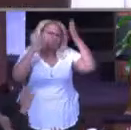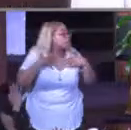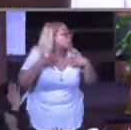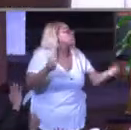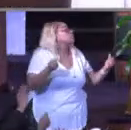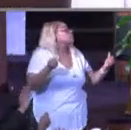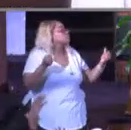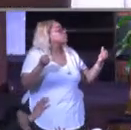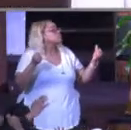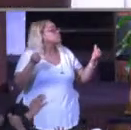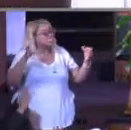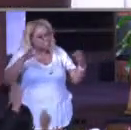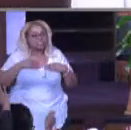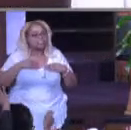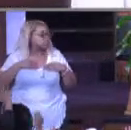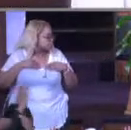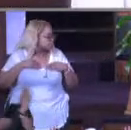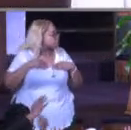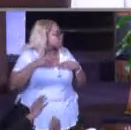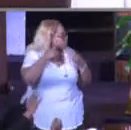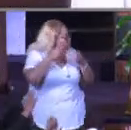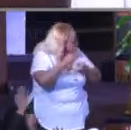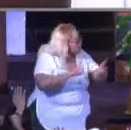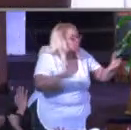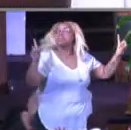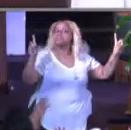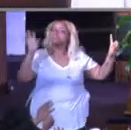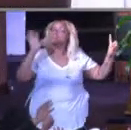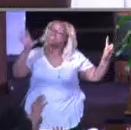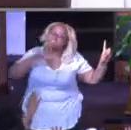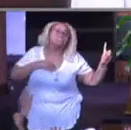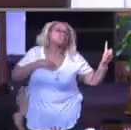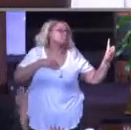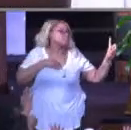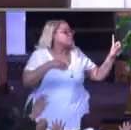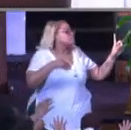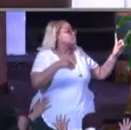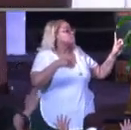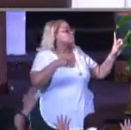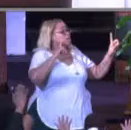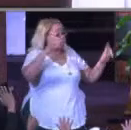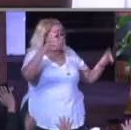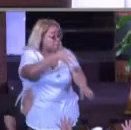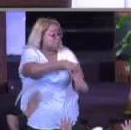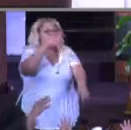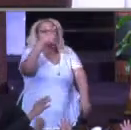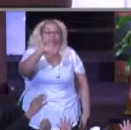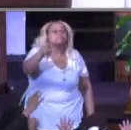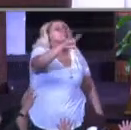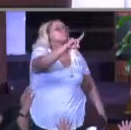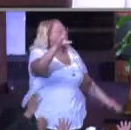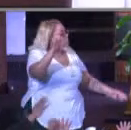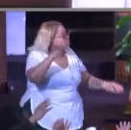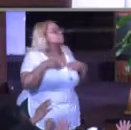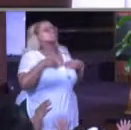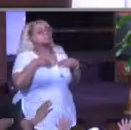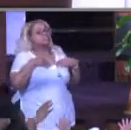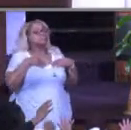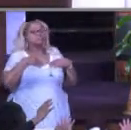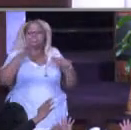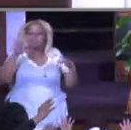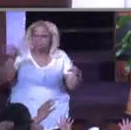going to heal you. Receive. He's going to deliver you. Receive. He's going to empower you.